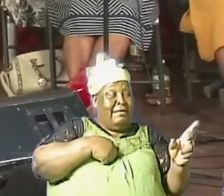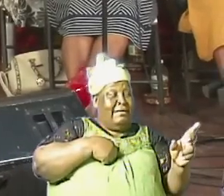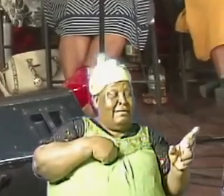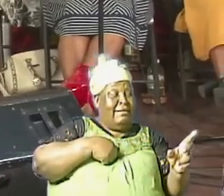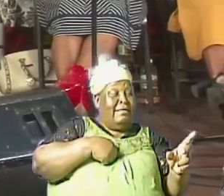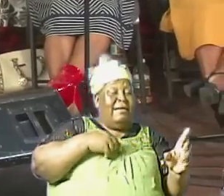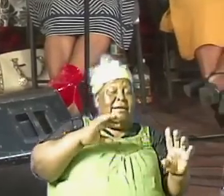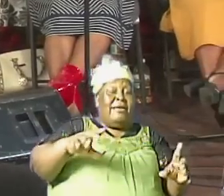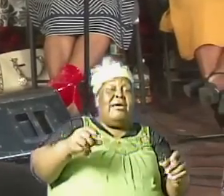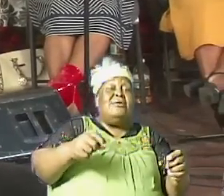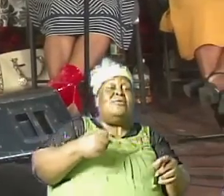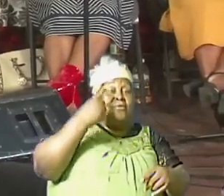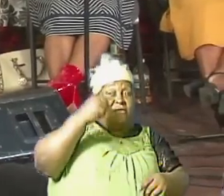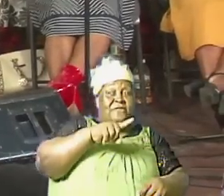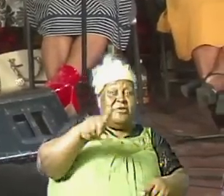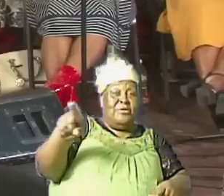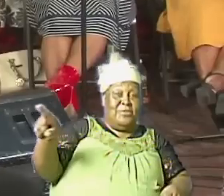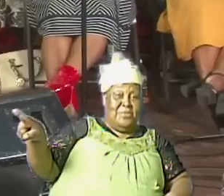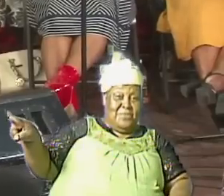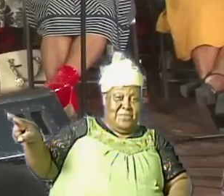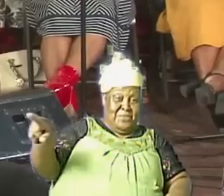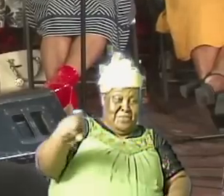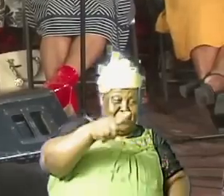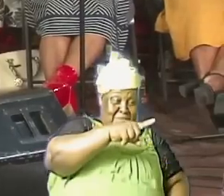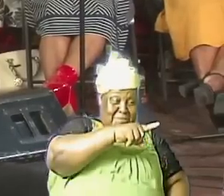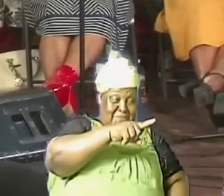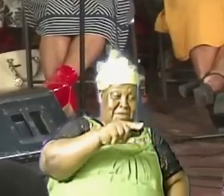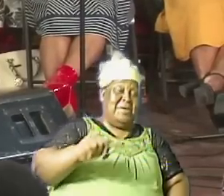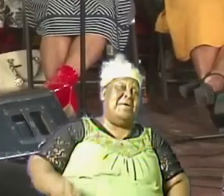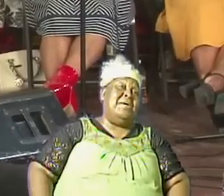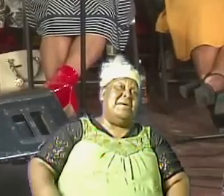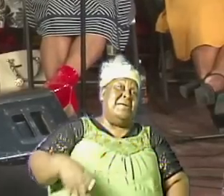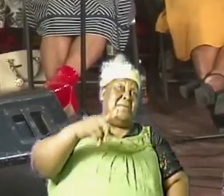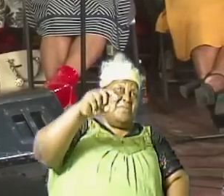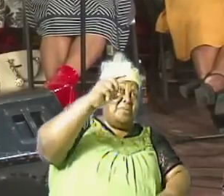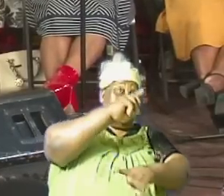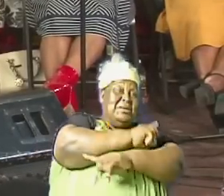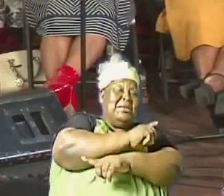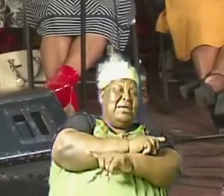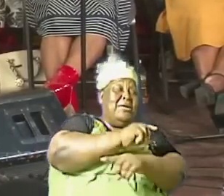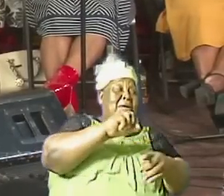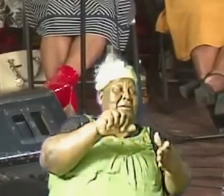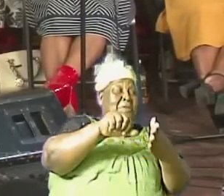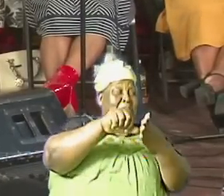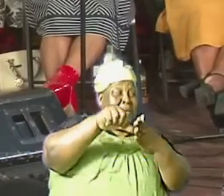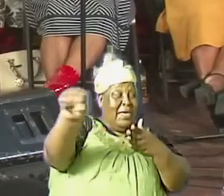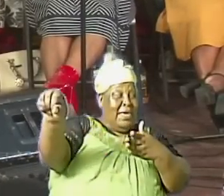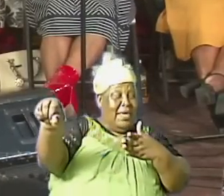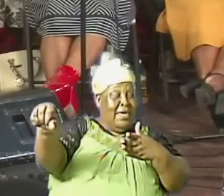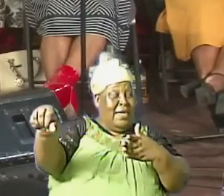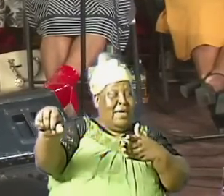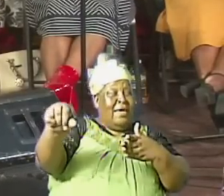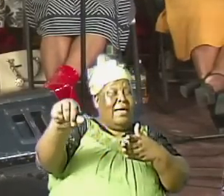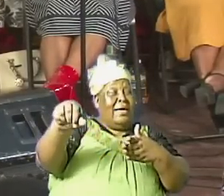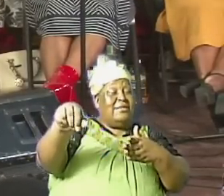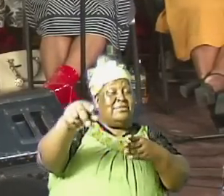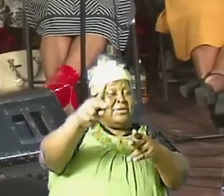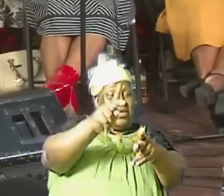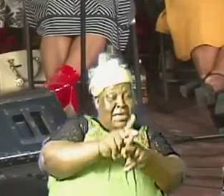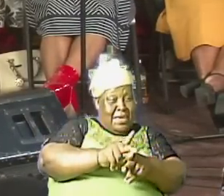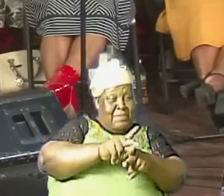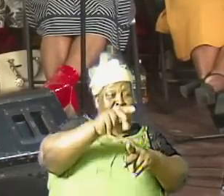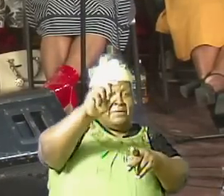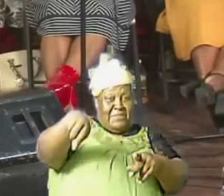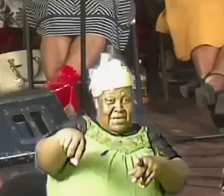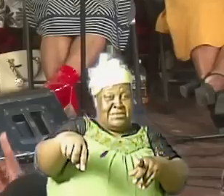amen, he can do it for you. Hallelujah. So one day we're just going to pay to maintain this building,